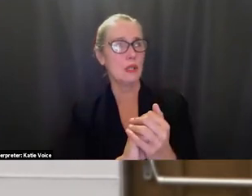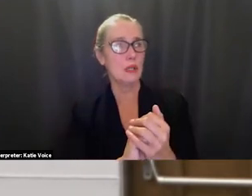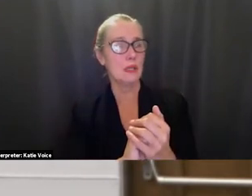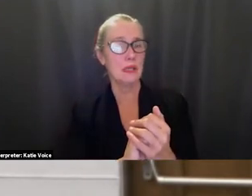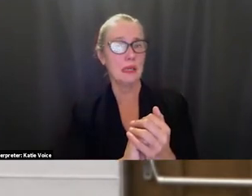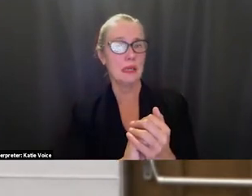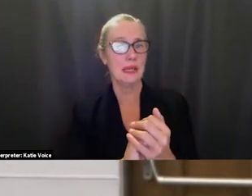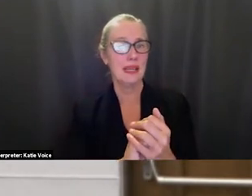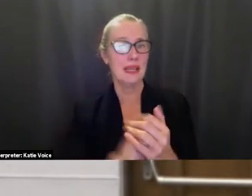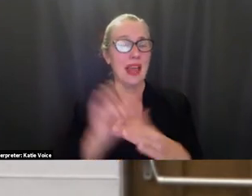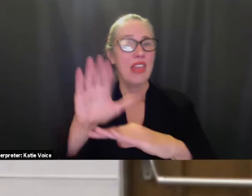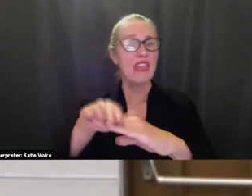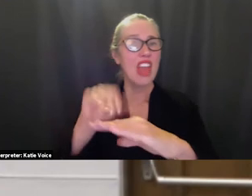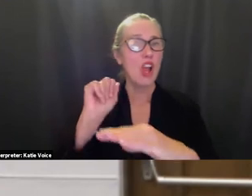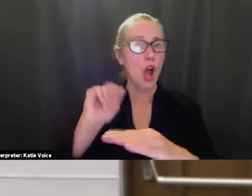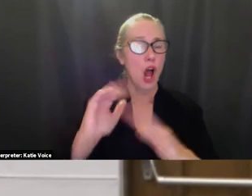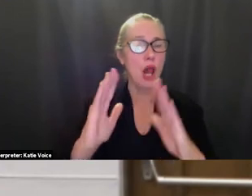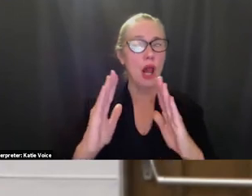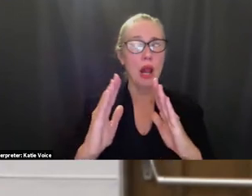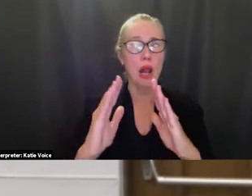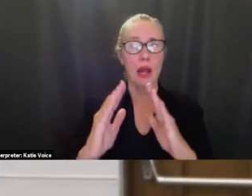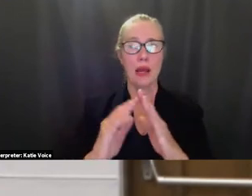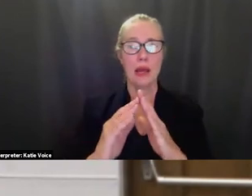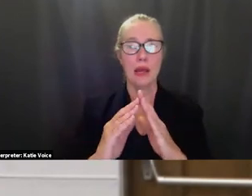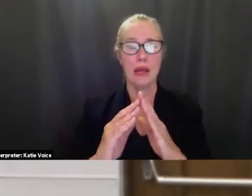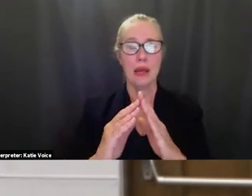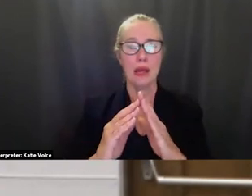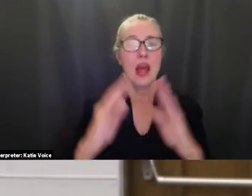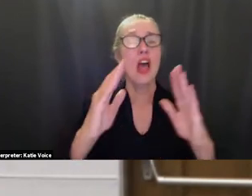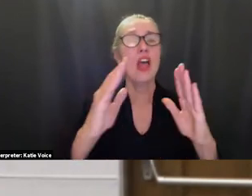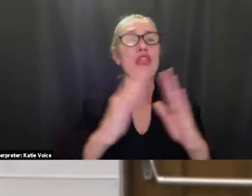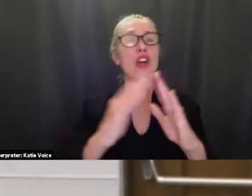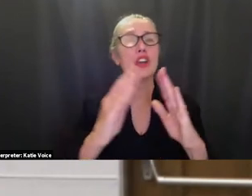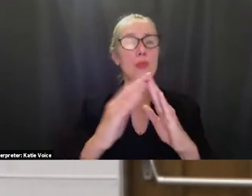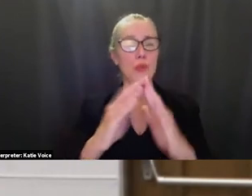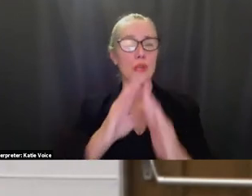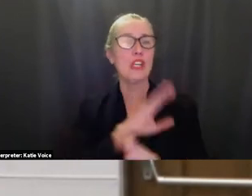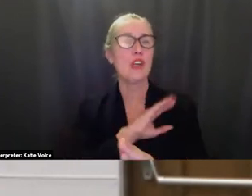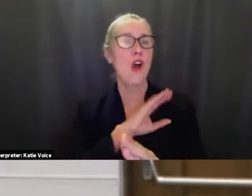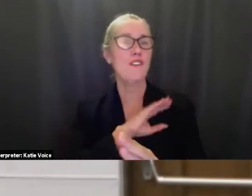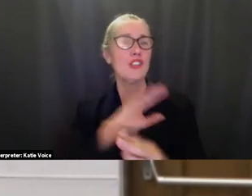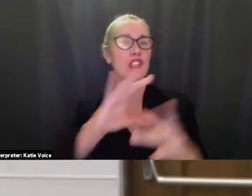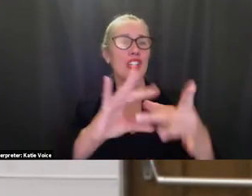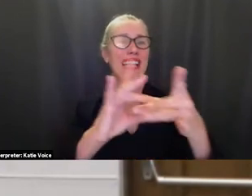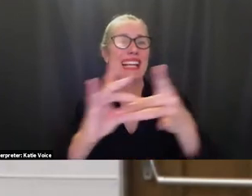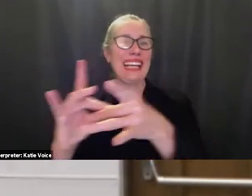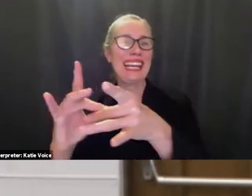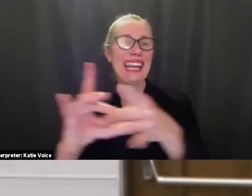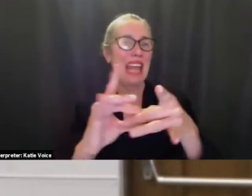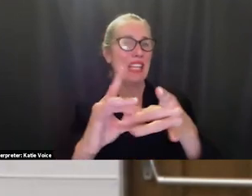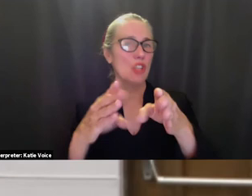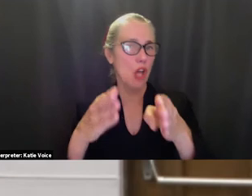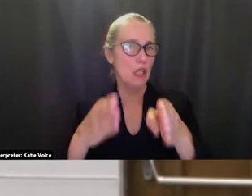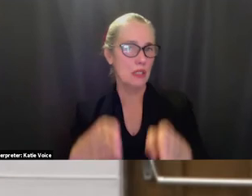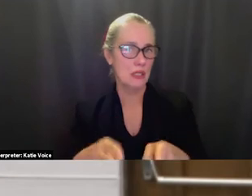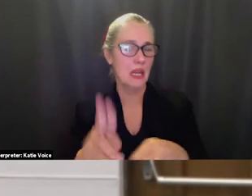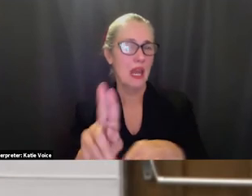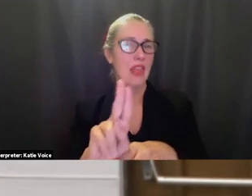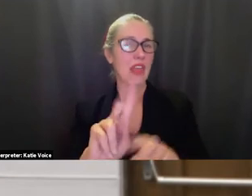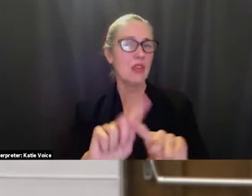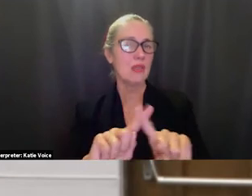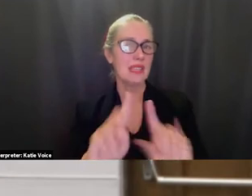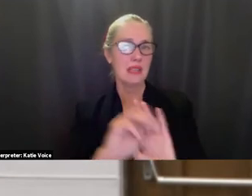community uh liaison officers in so they have a different model and they do not have